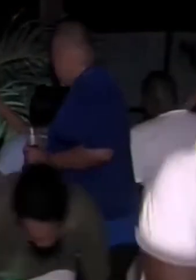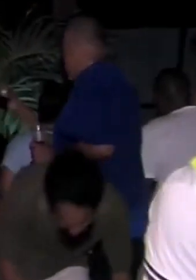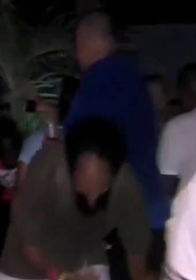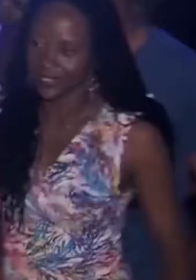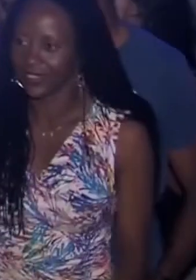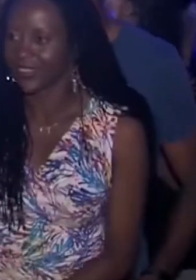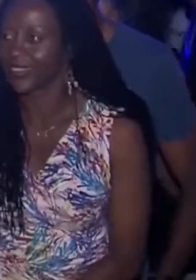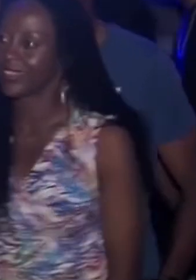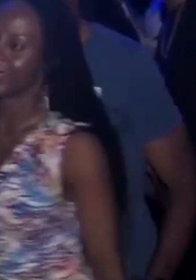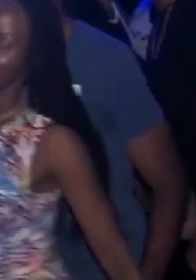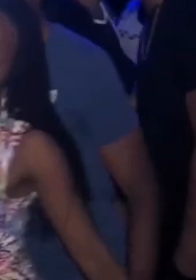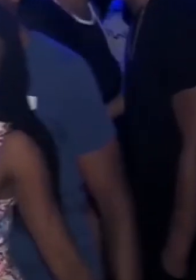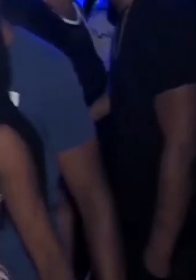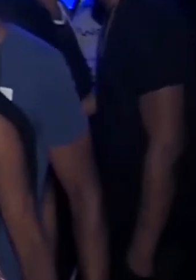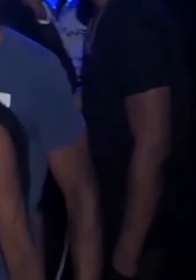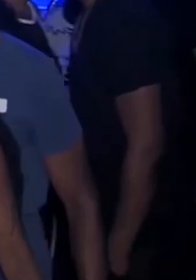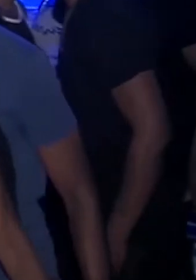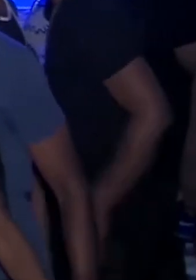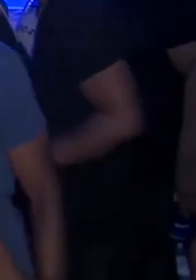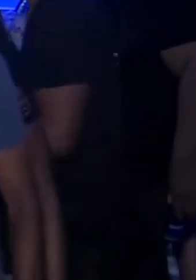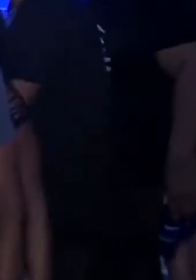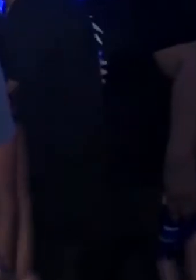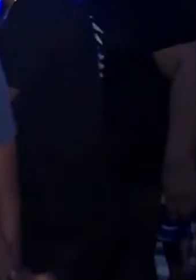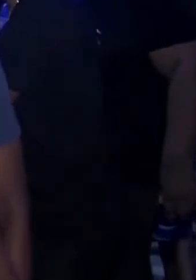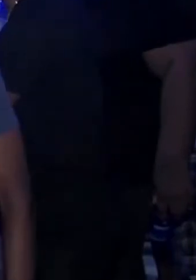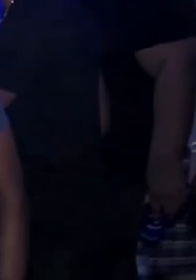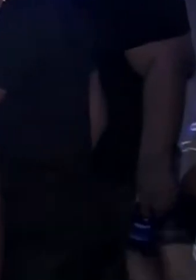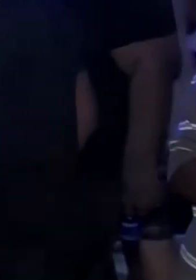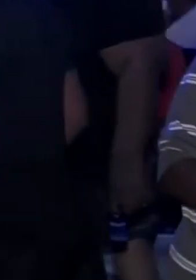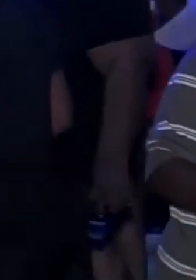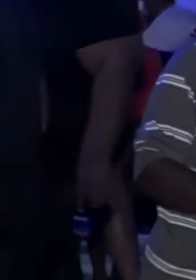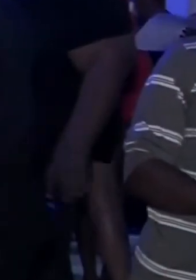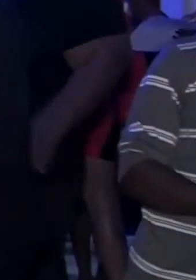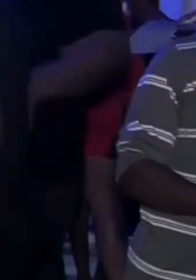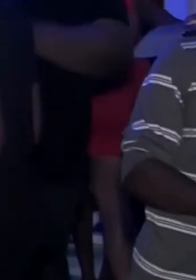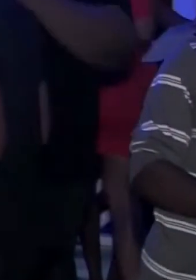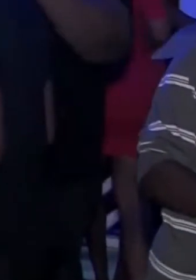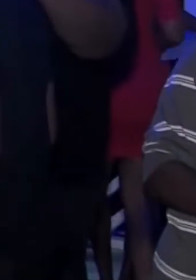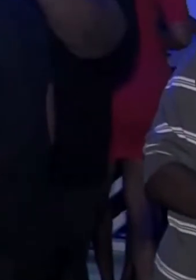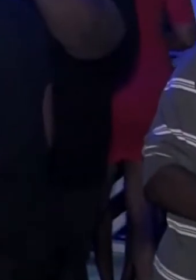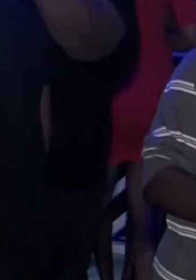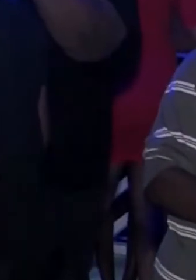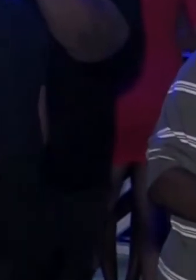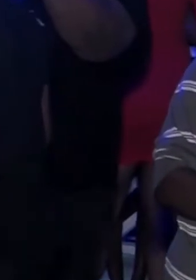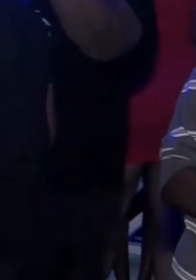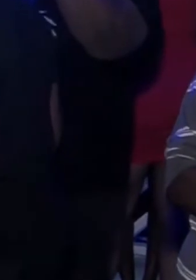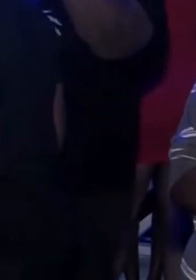action.